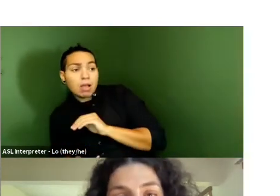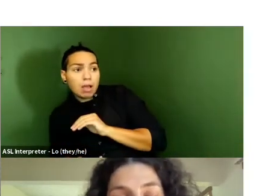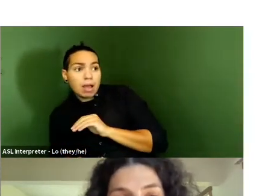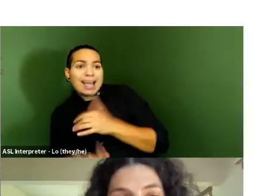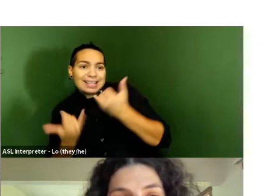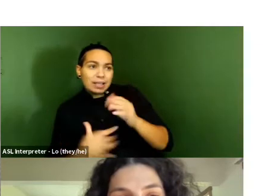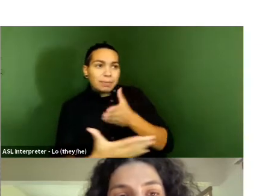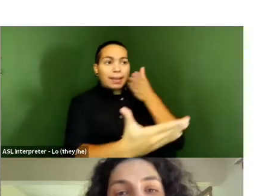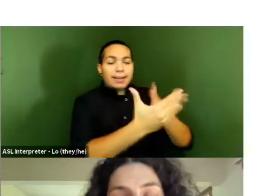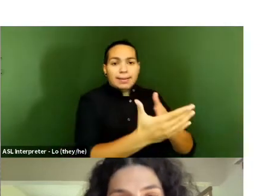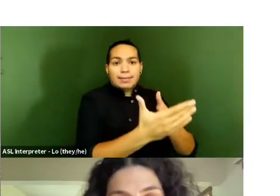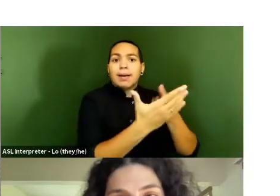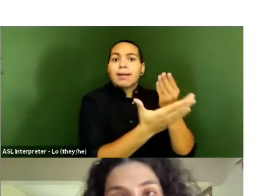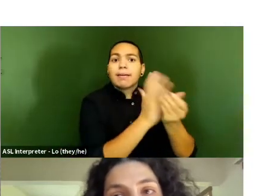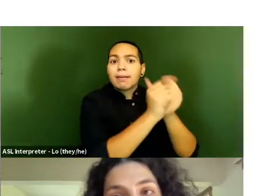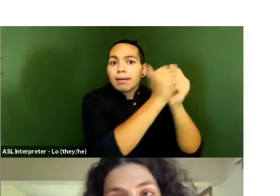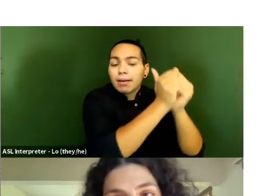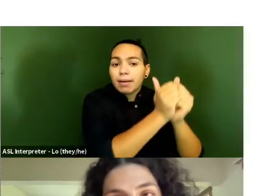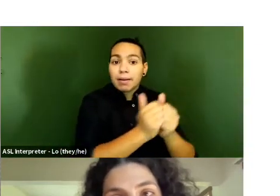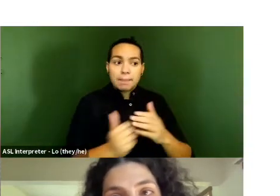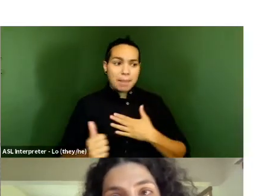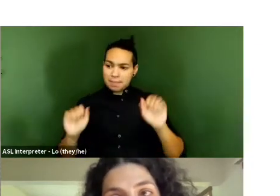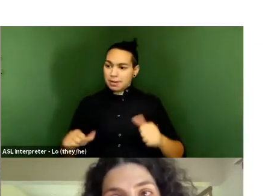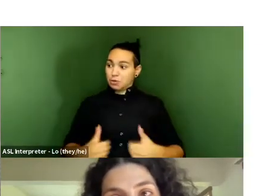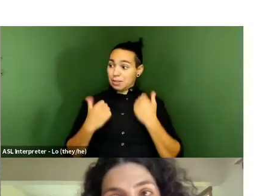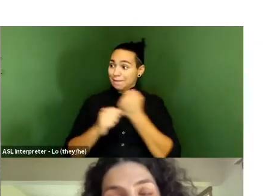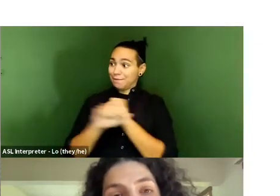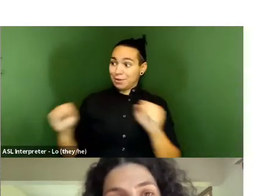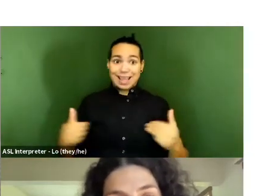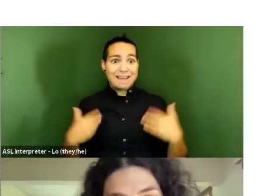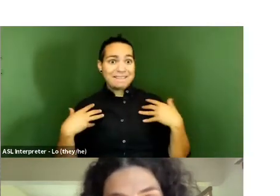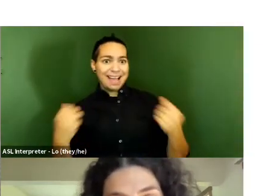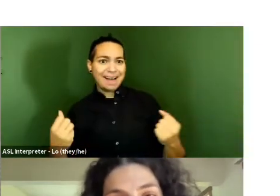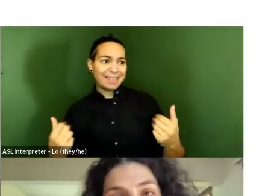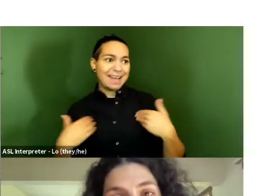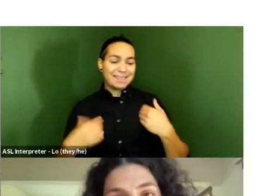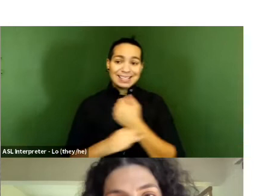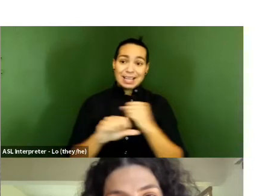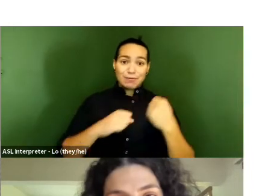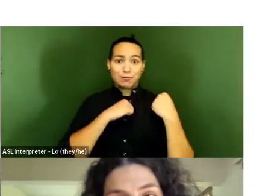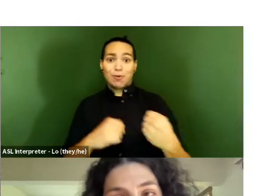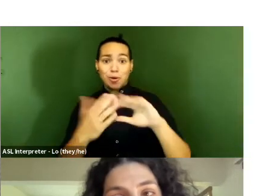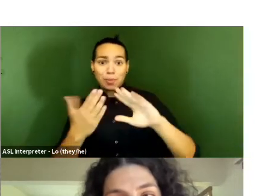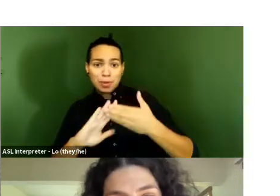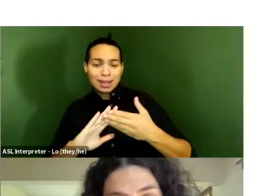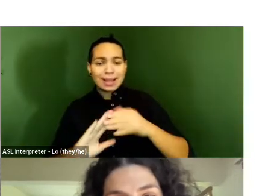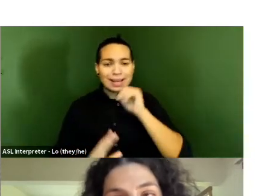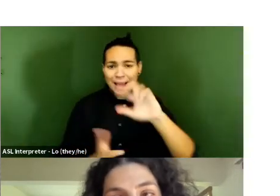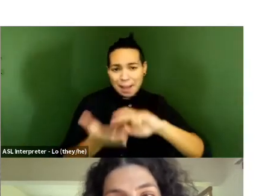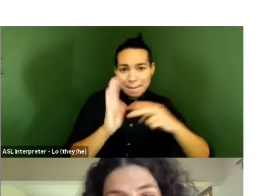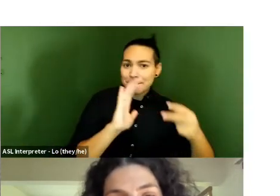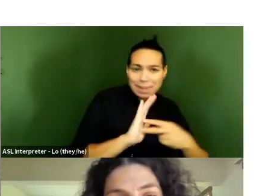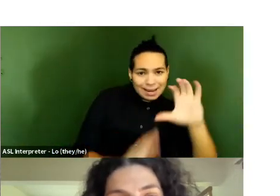live freely or to like have our health and like live in safe, strong communities. Like that doesn't have to be capitalist. Thank